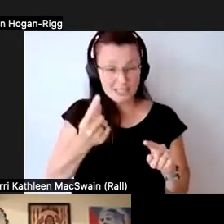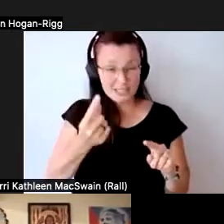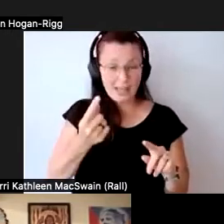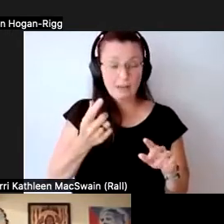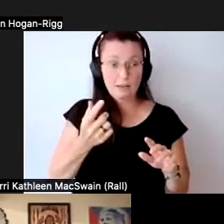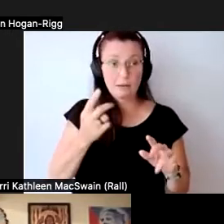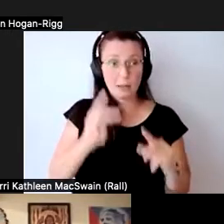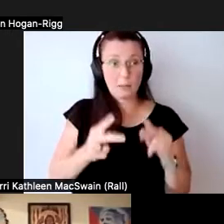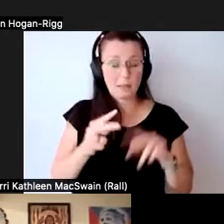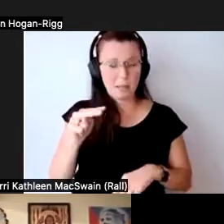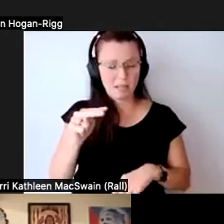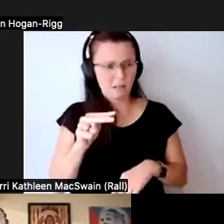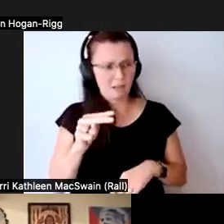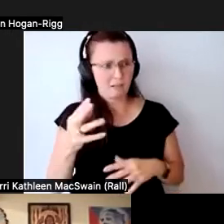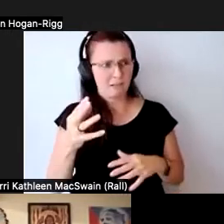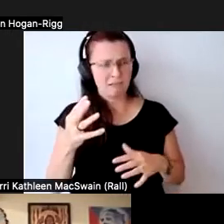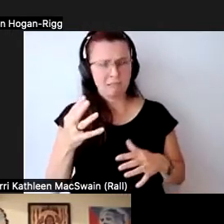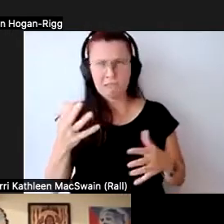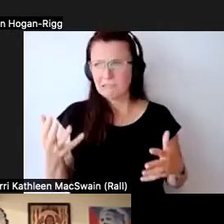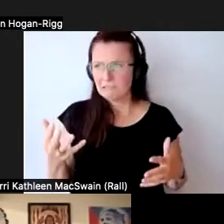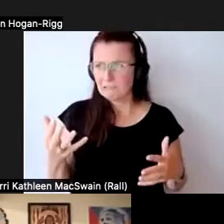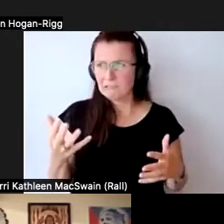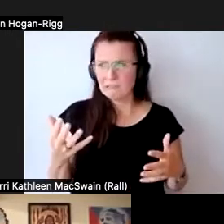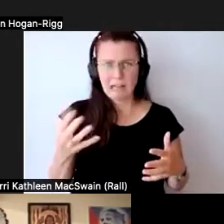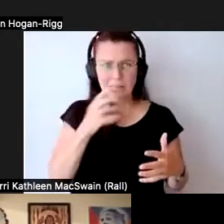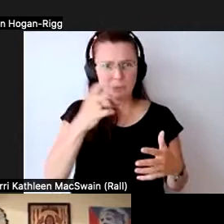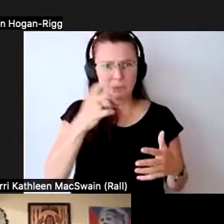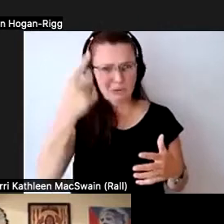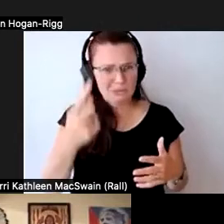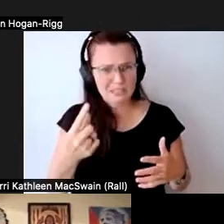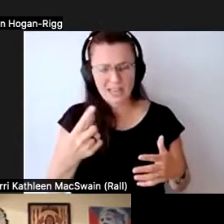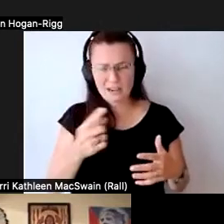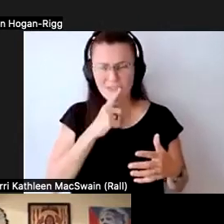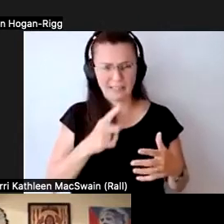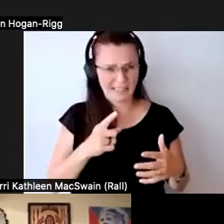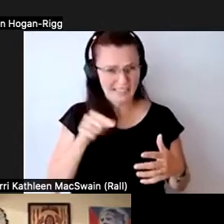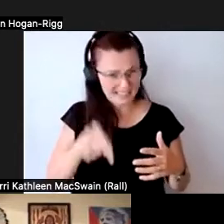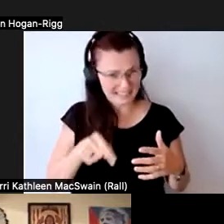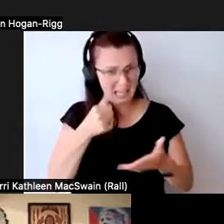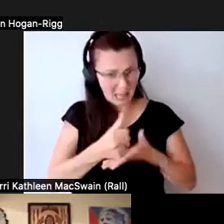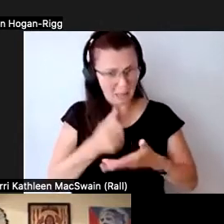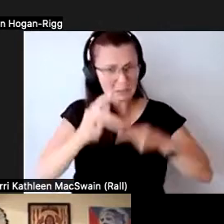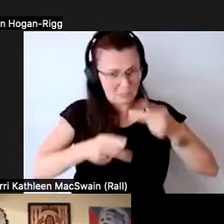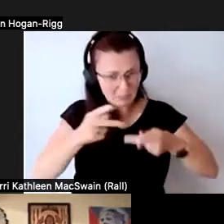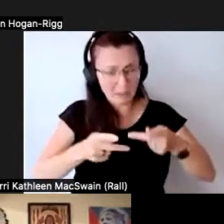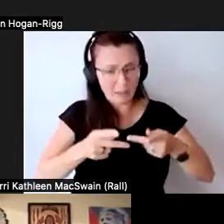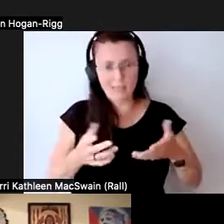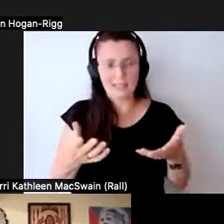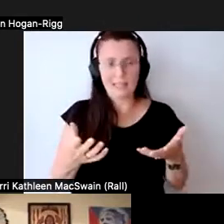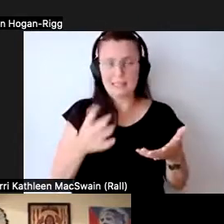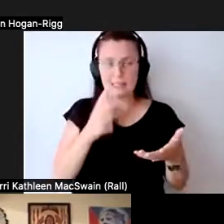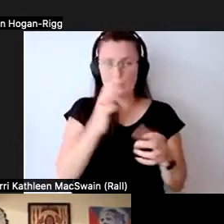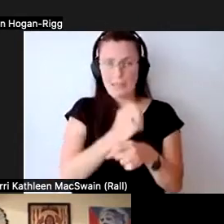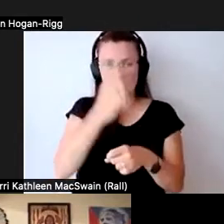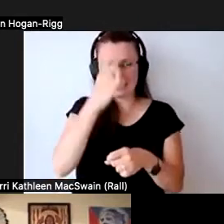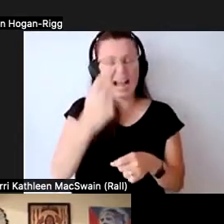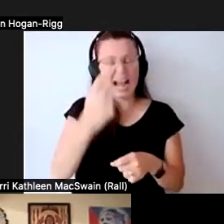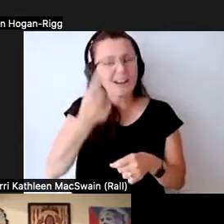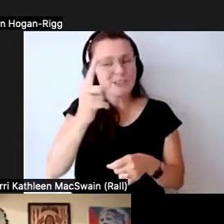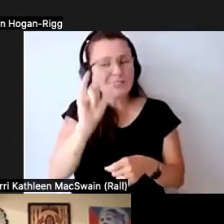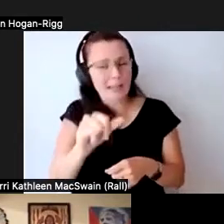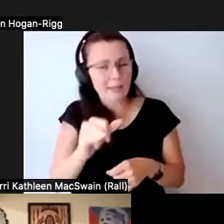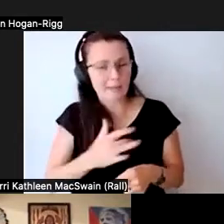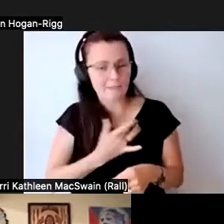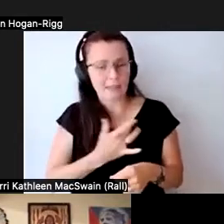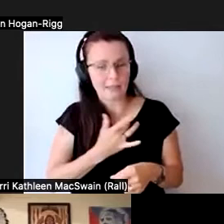why people see it that way. I totally get it. If you get a chance to come in and visit, you'll see what the magic is. You'll see